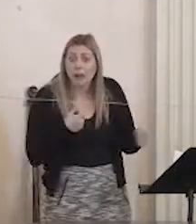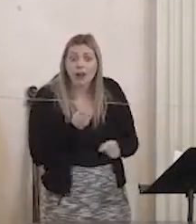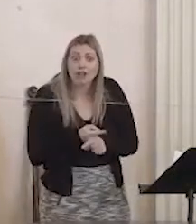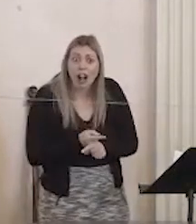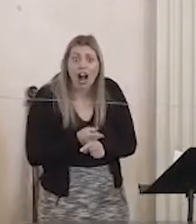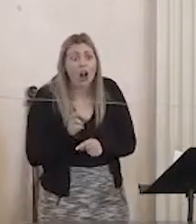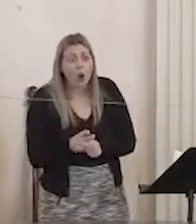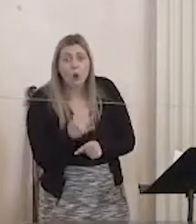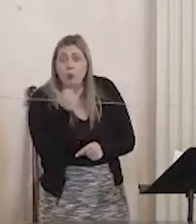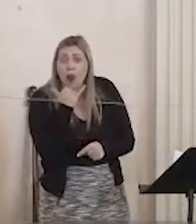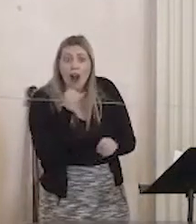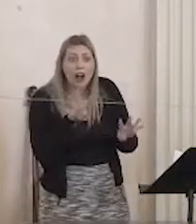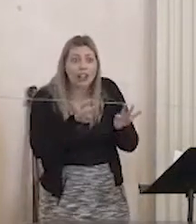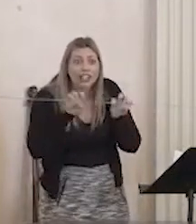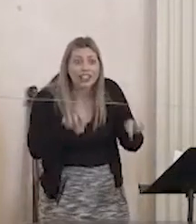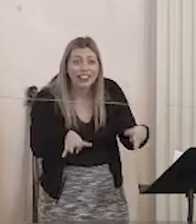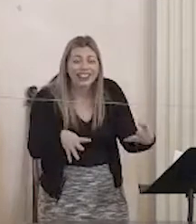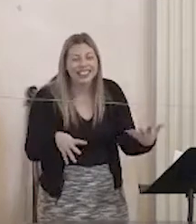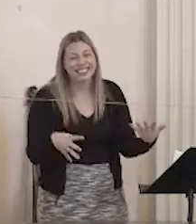right or wrong?"